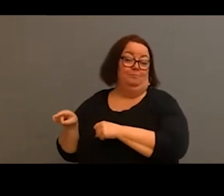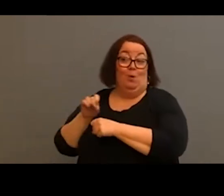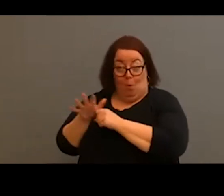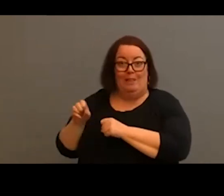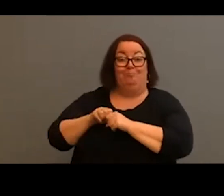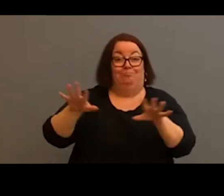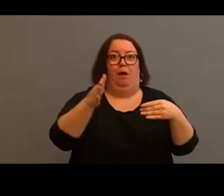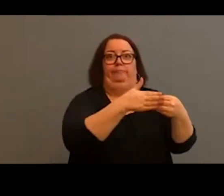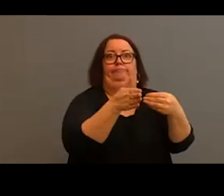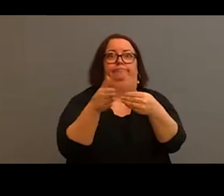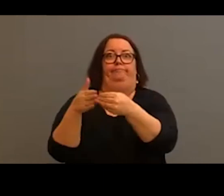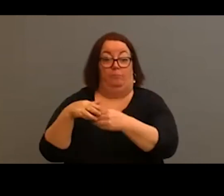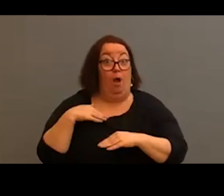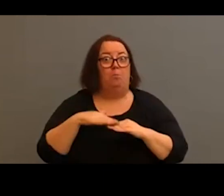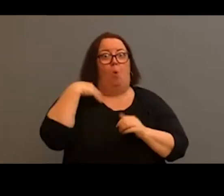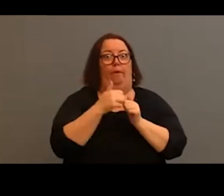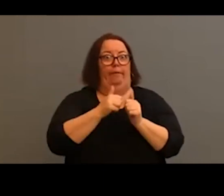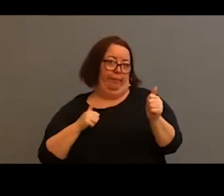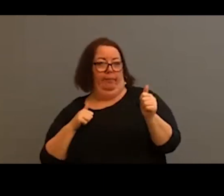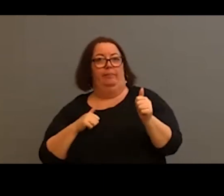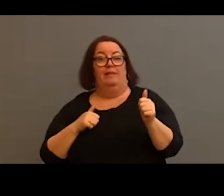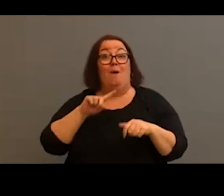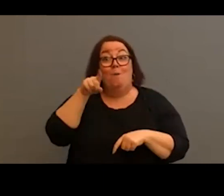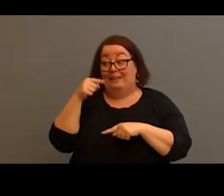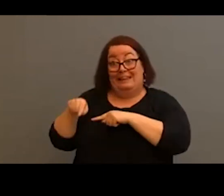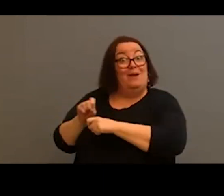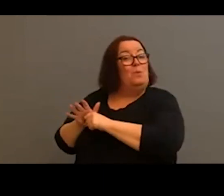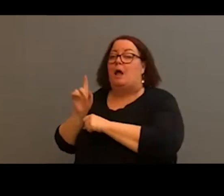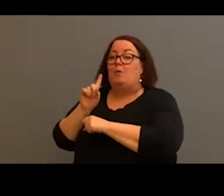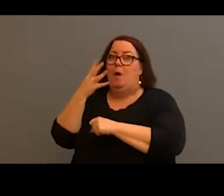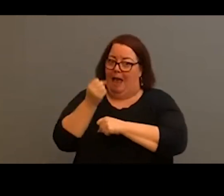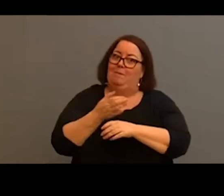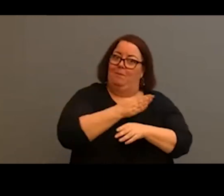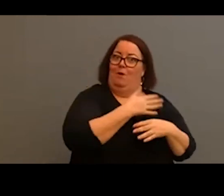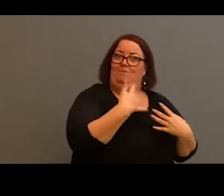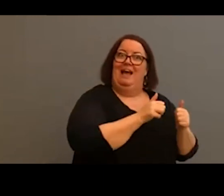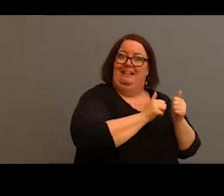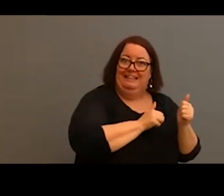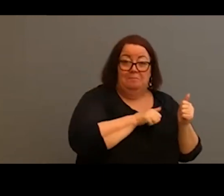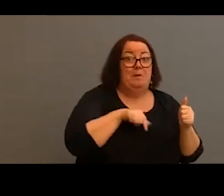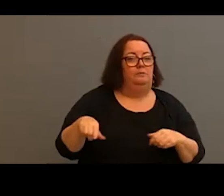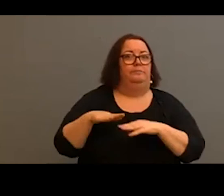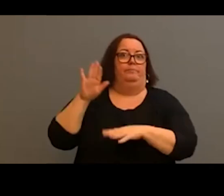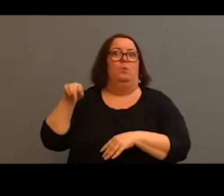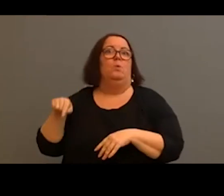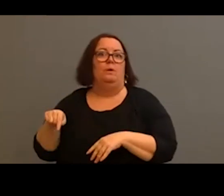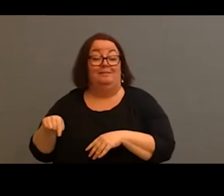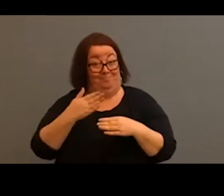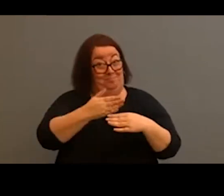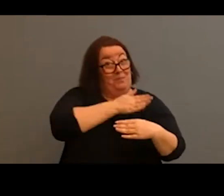of disabled and elderly people who have experienced these types of limitations in most areas of their